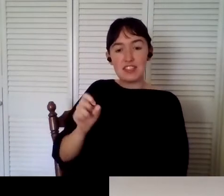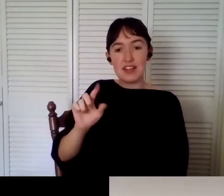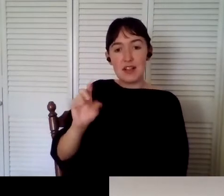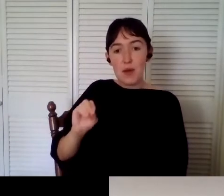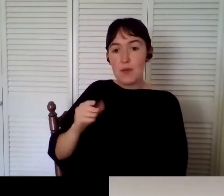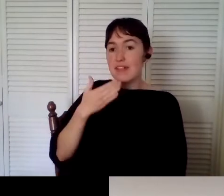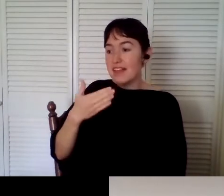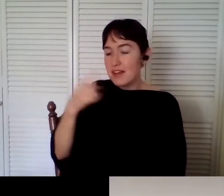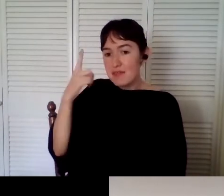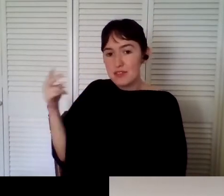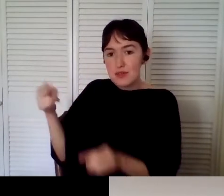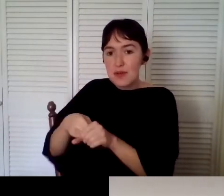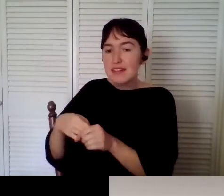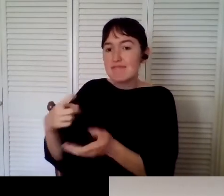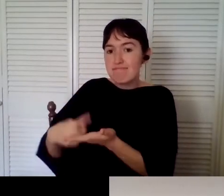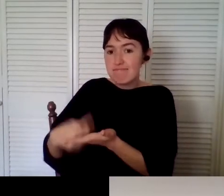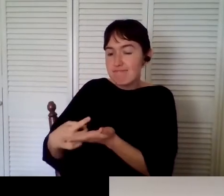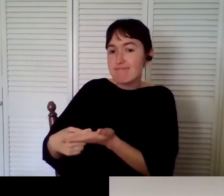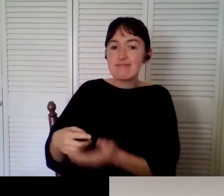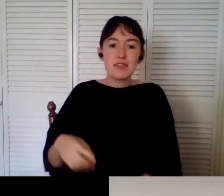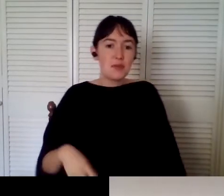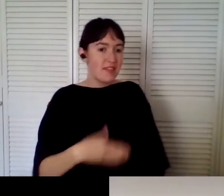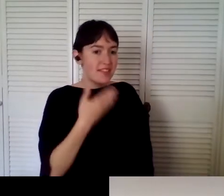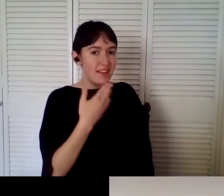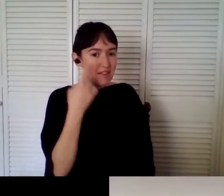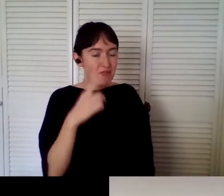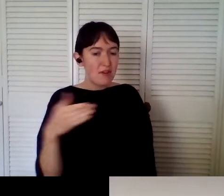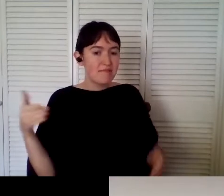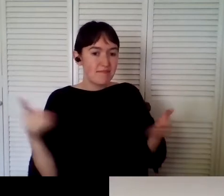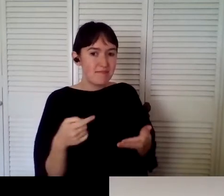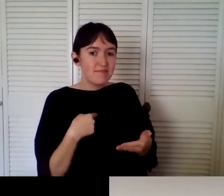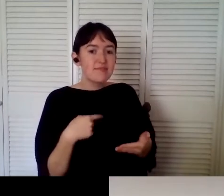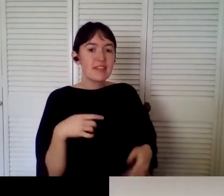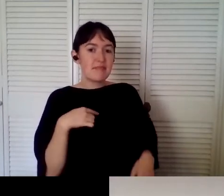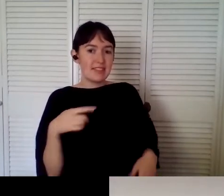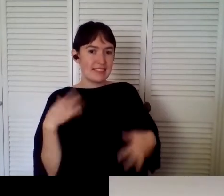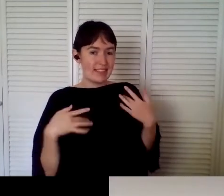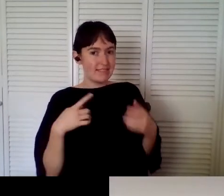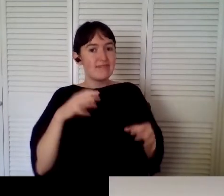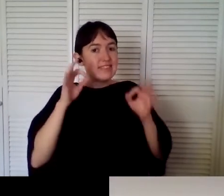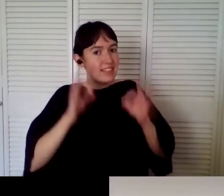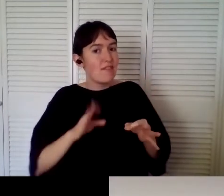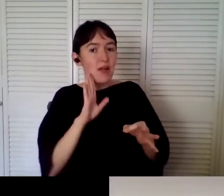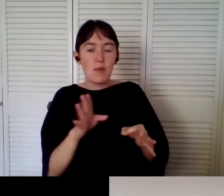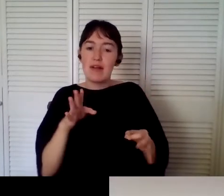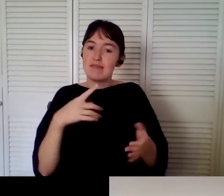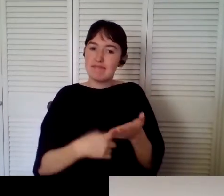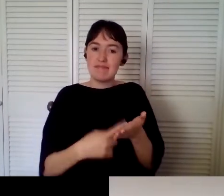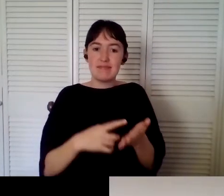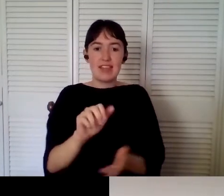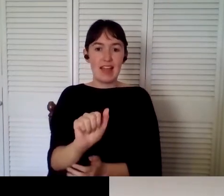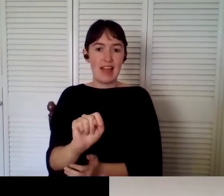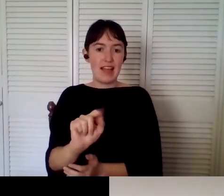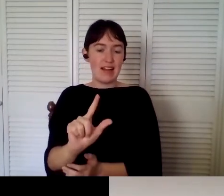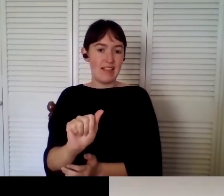much for having me. I'm really excited. Definitely we'll be talking about atlatls because that's what I do the most of. I